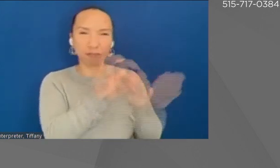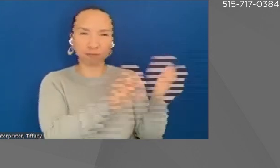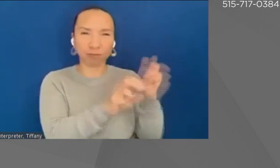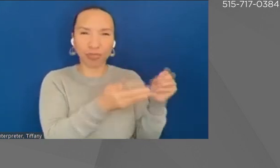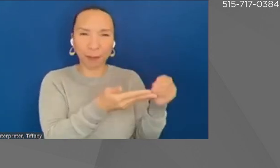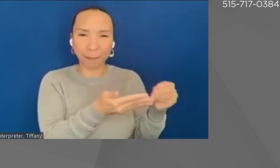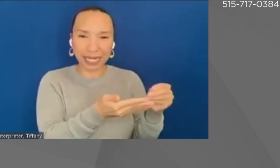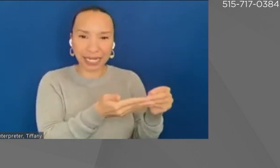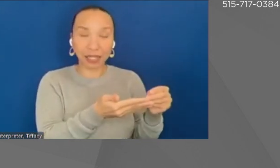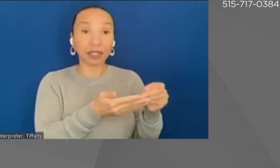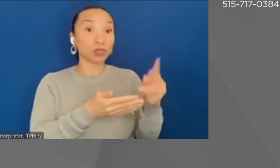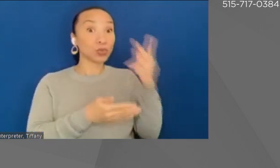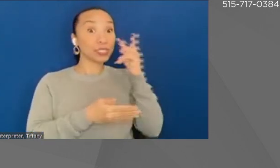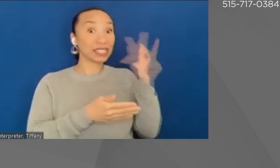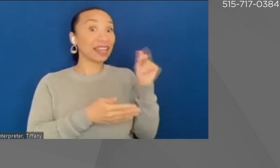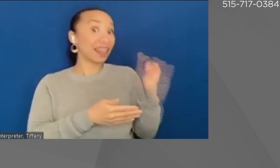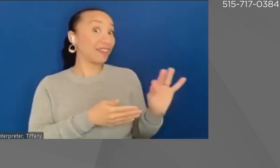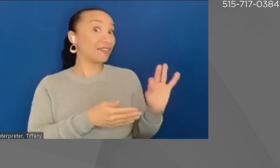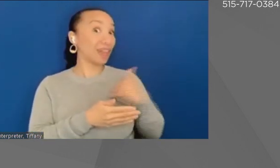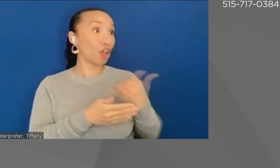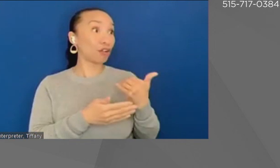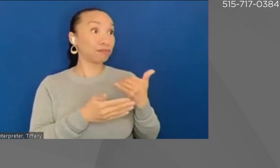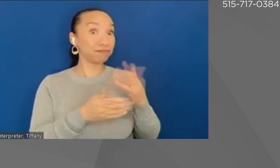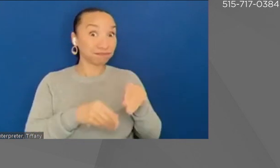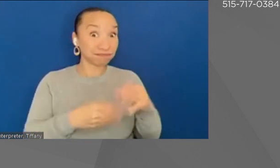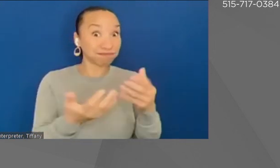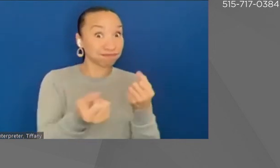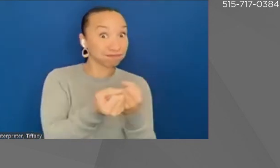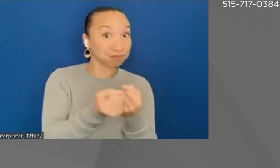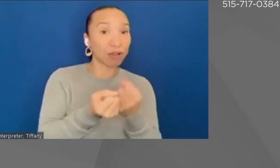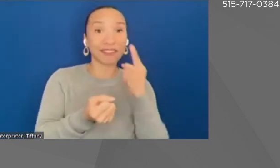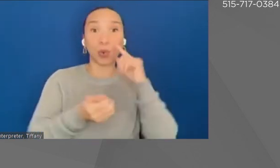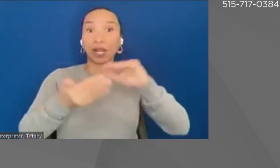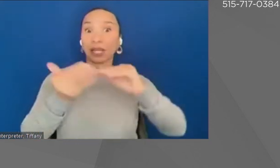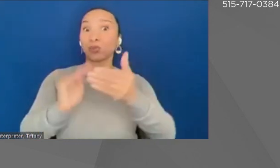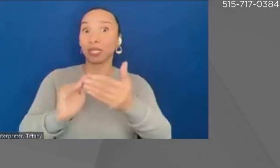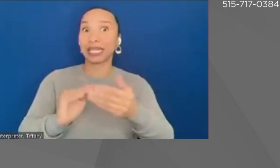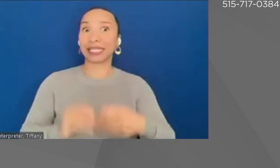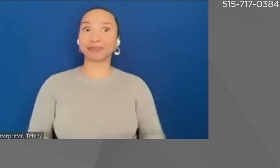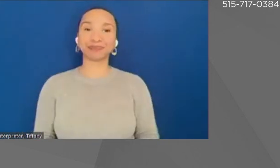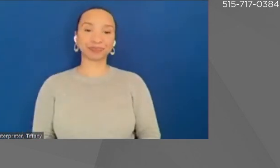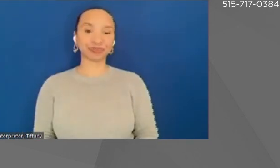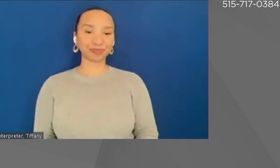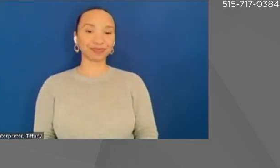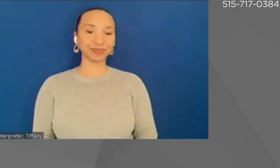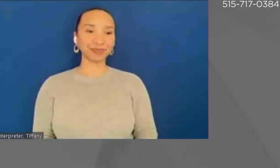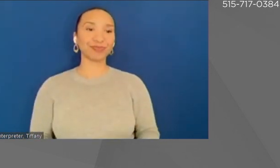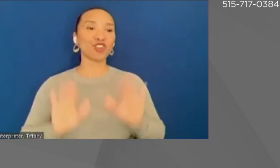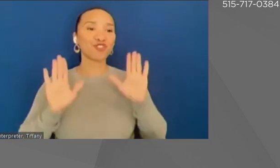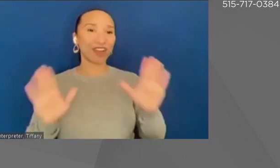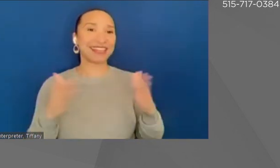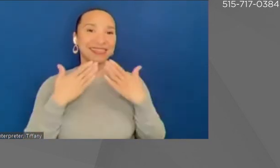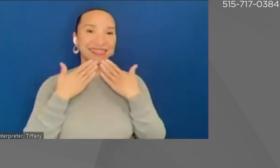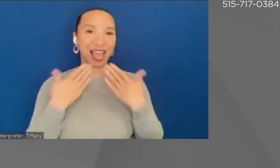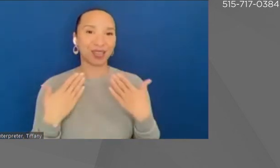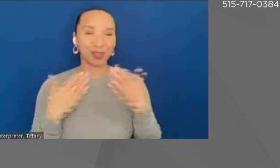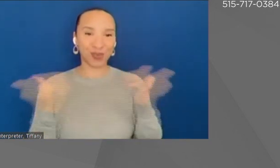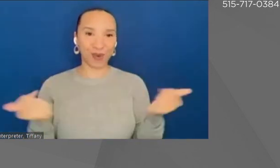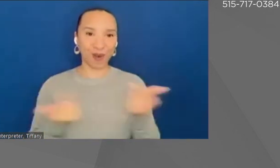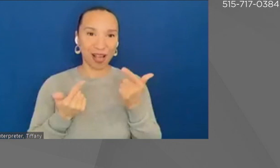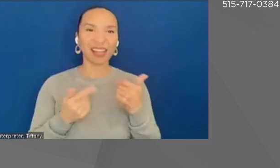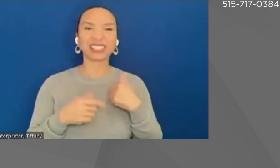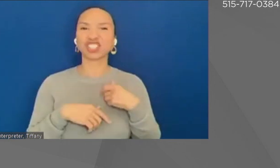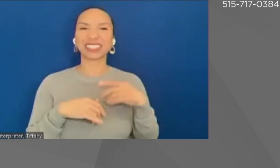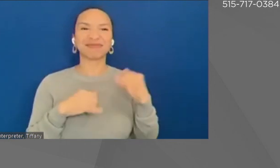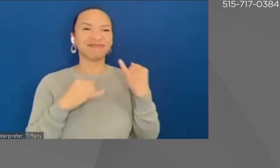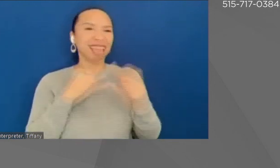opportunities that they're prepping for. Great, thank you all. I'm I'm going to end with just kind of a question we tend to ask